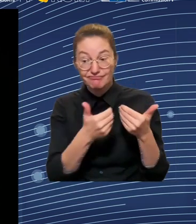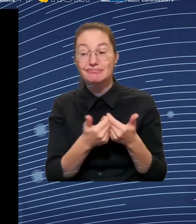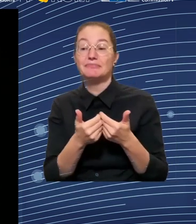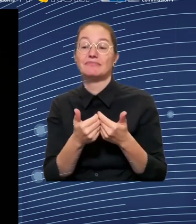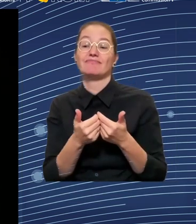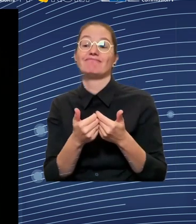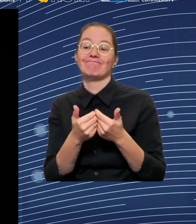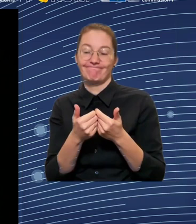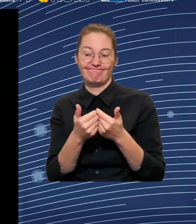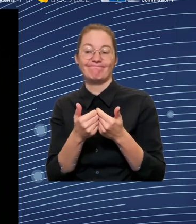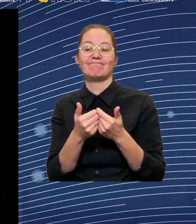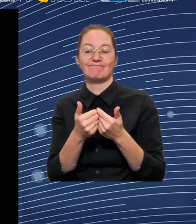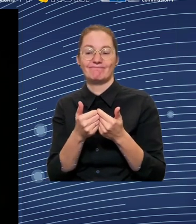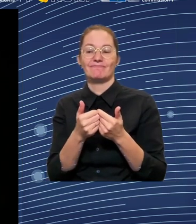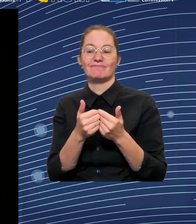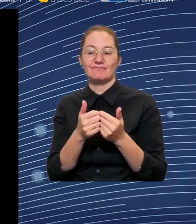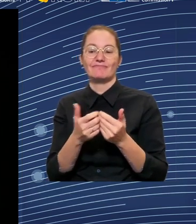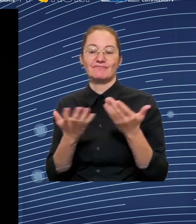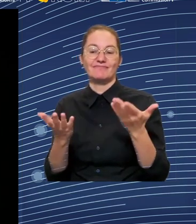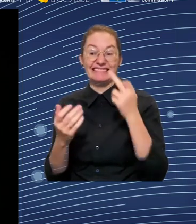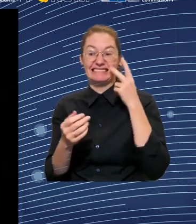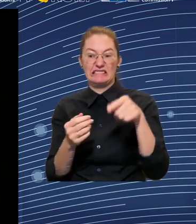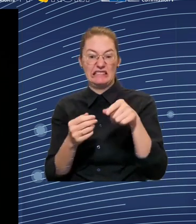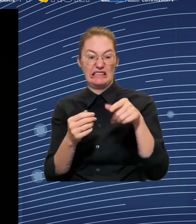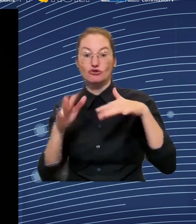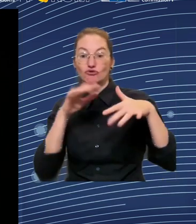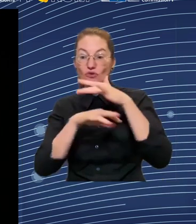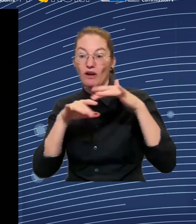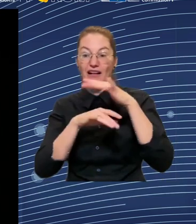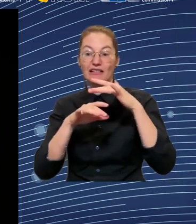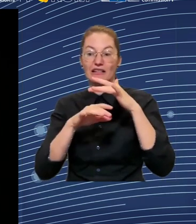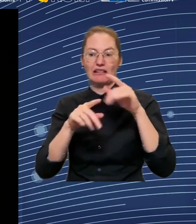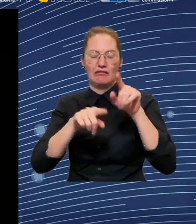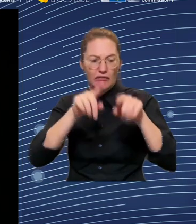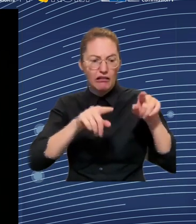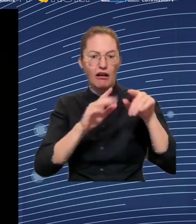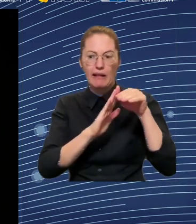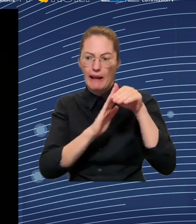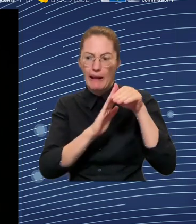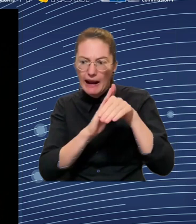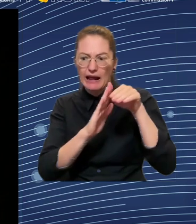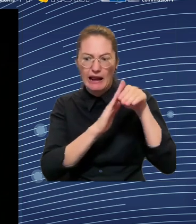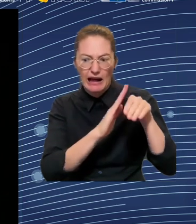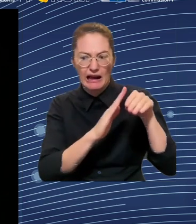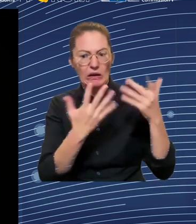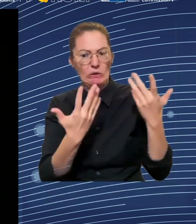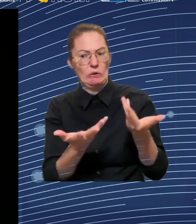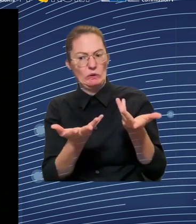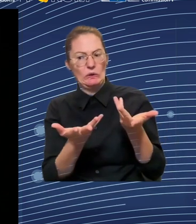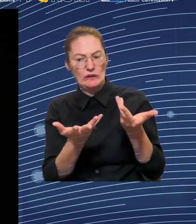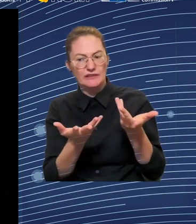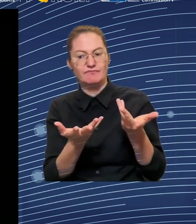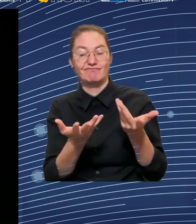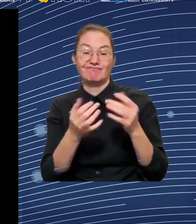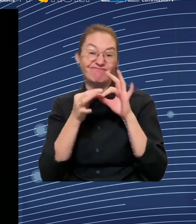So about the reasons of gender segregation, I think you cannot speak about gender segregation in the labor market without